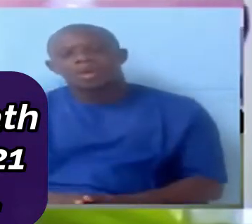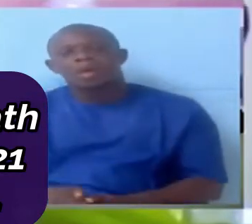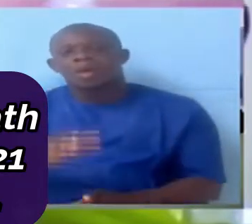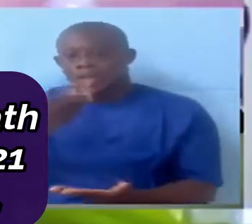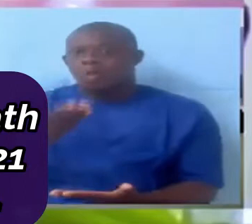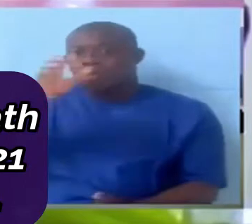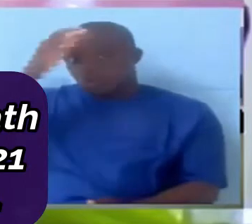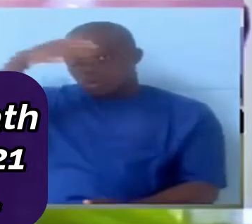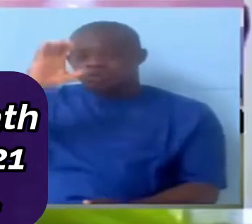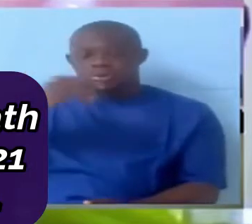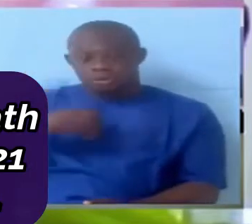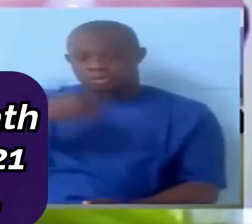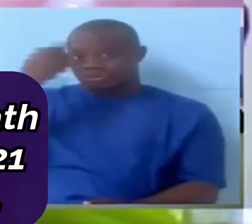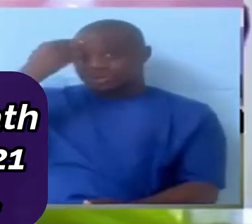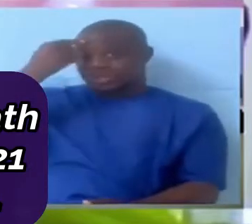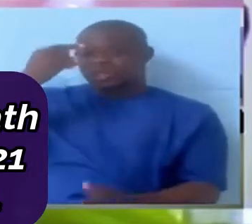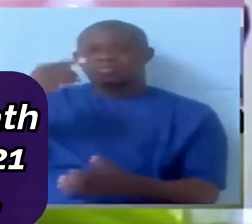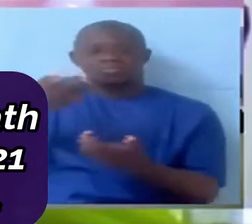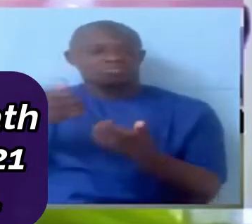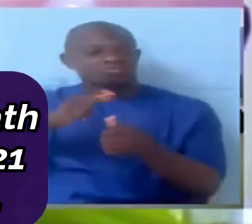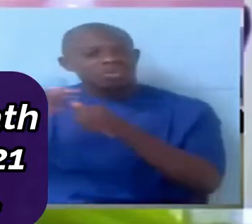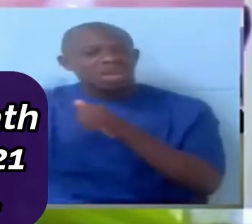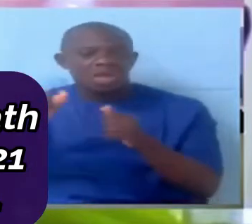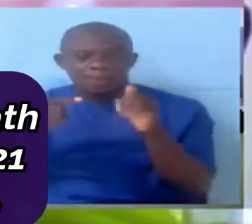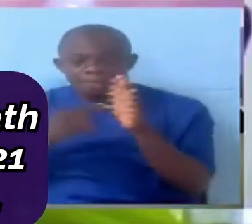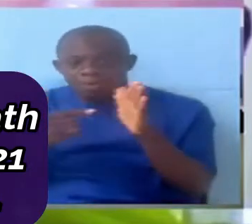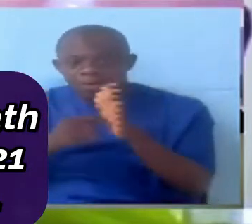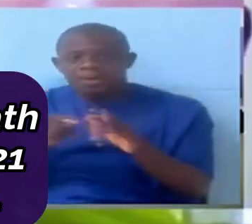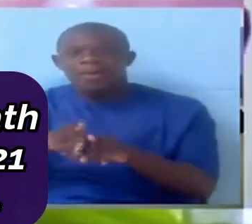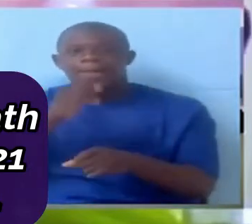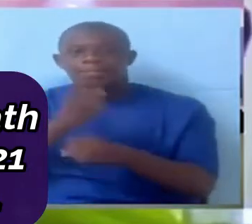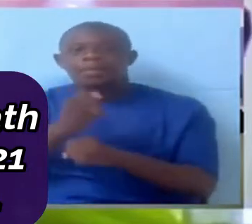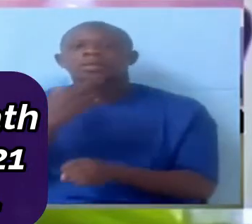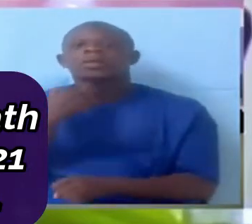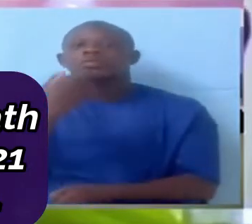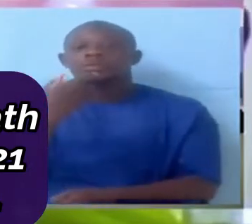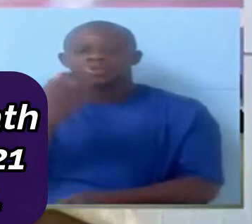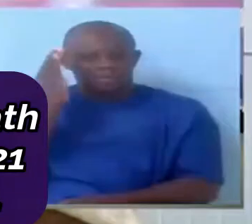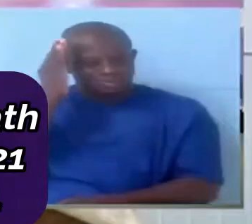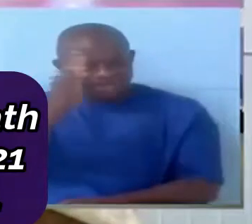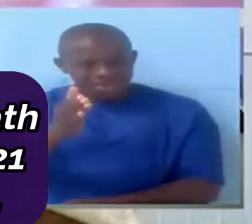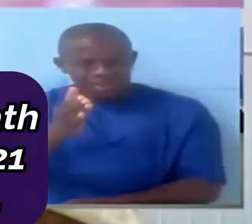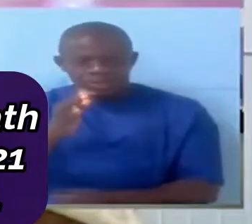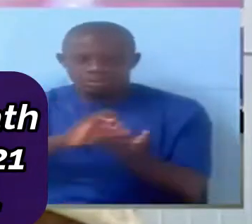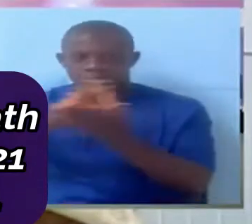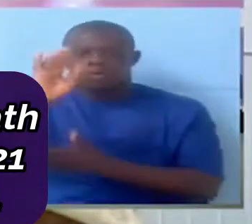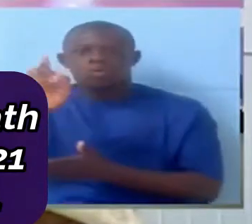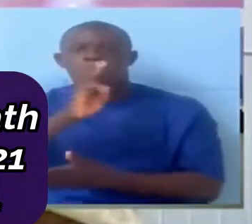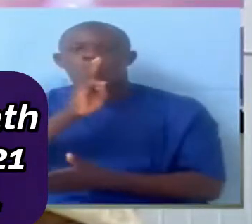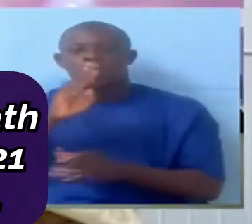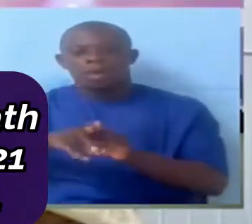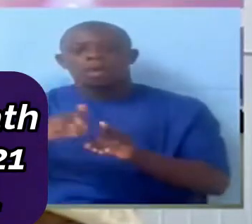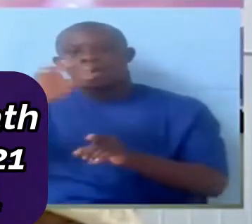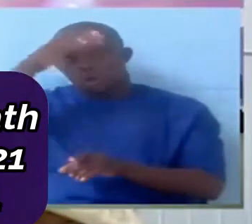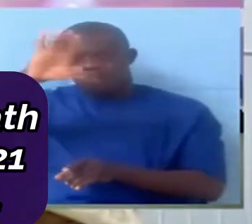work said he was complaining the week prior that he had